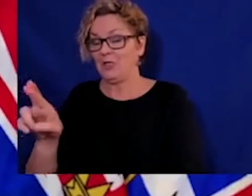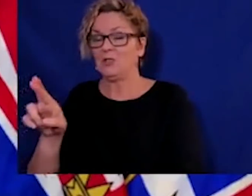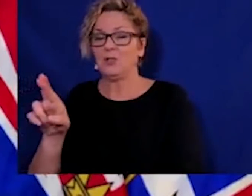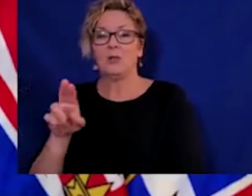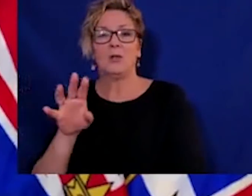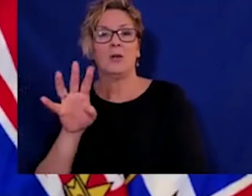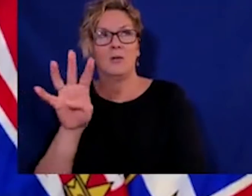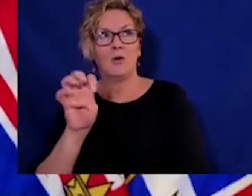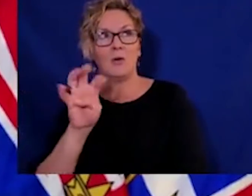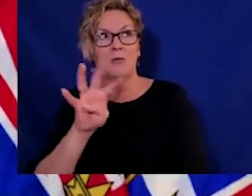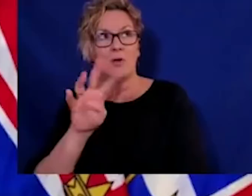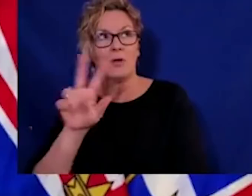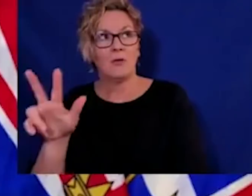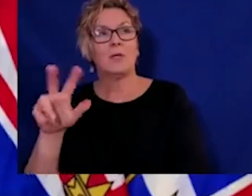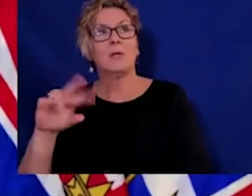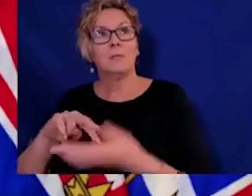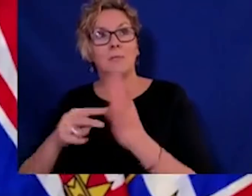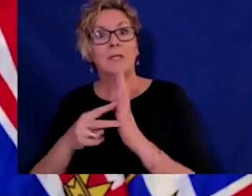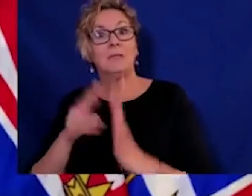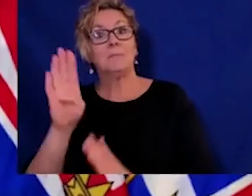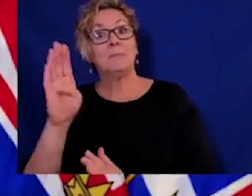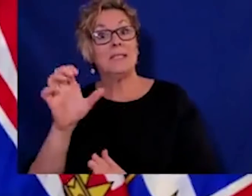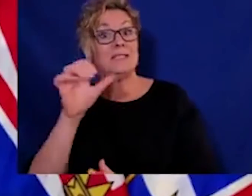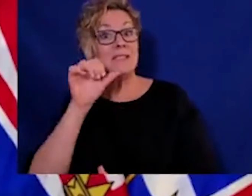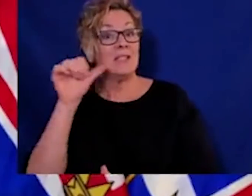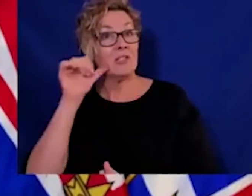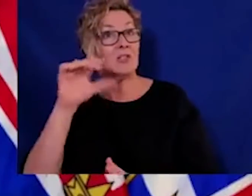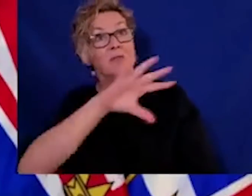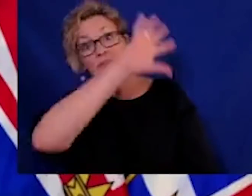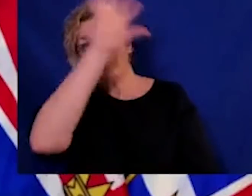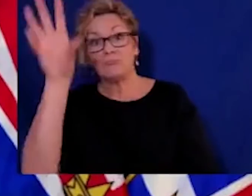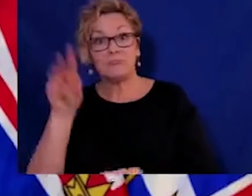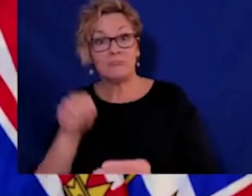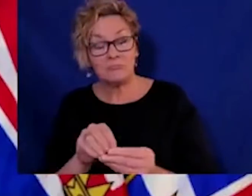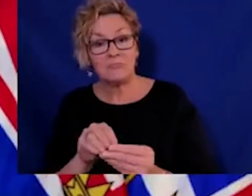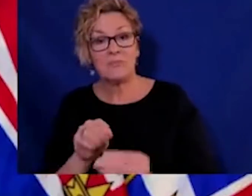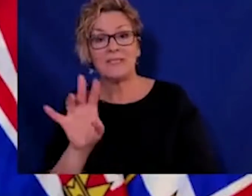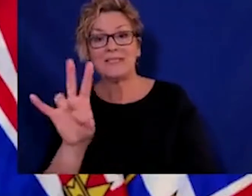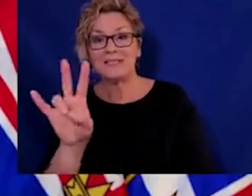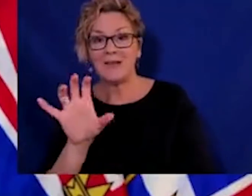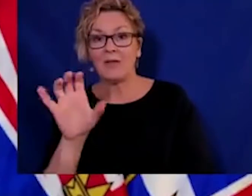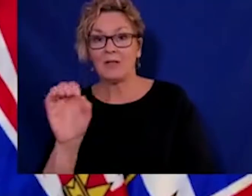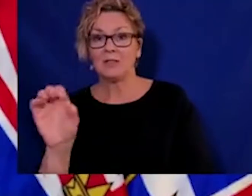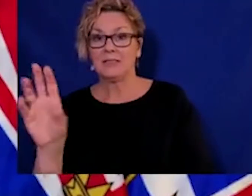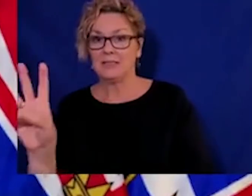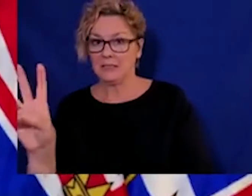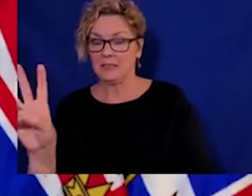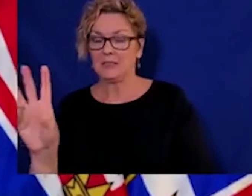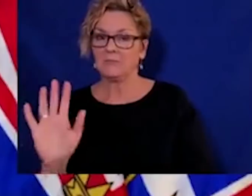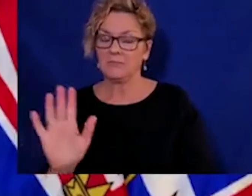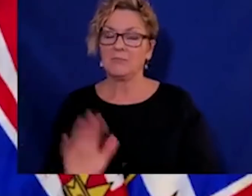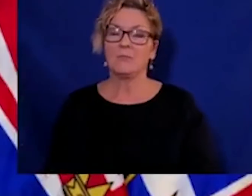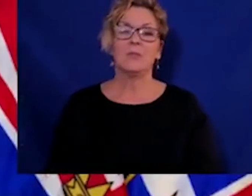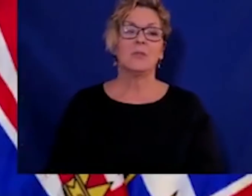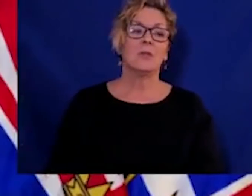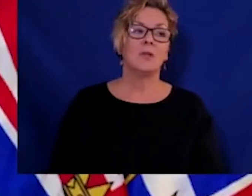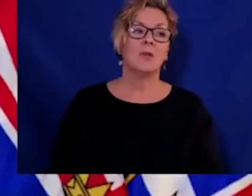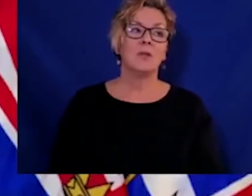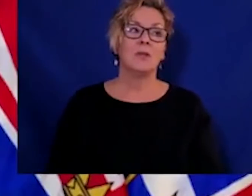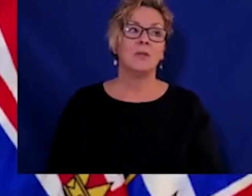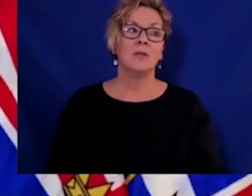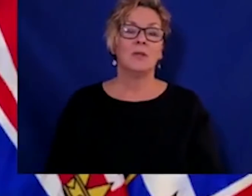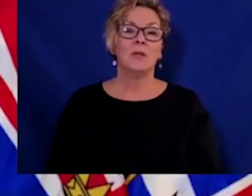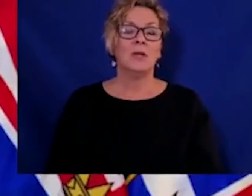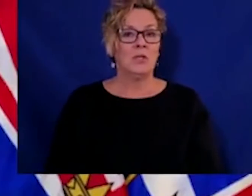was 443, bringing the total in the province yesterday to 706 cases. So I know we